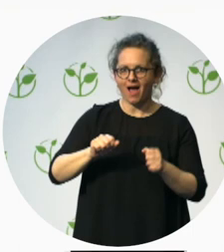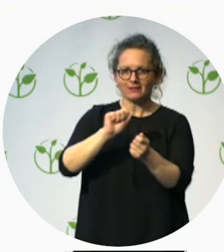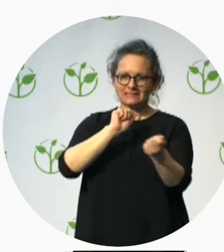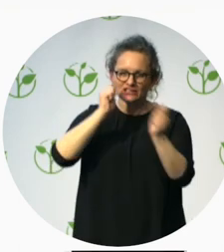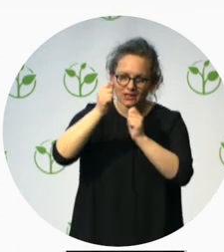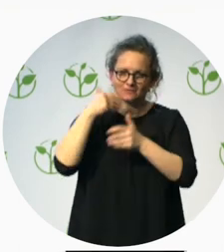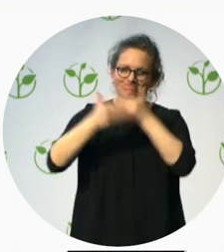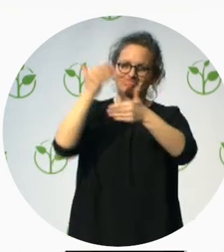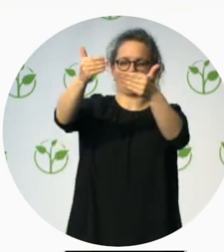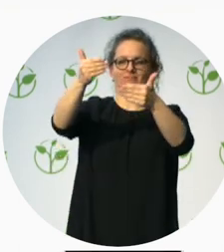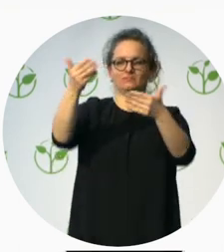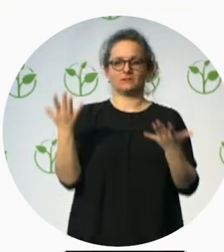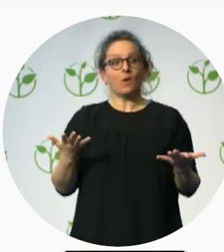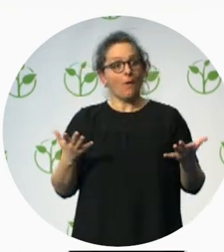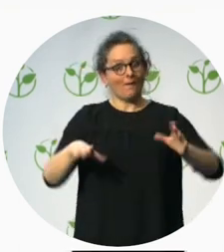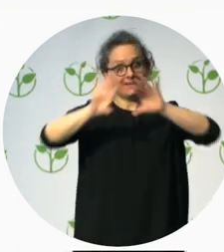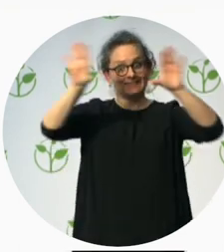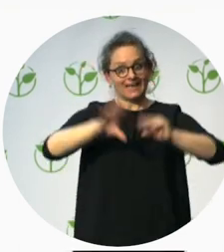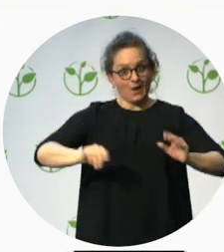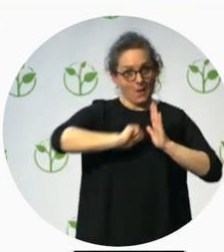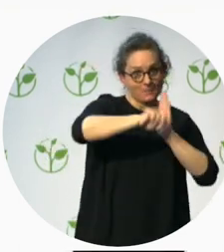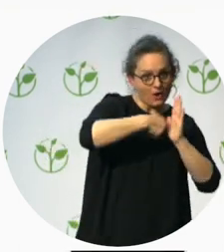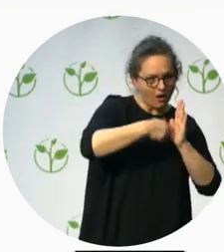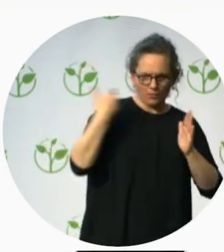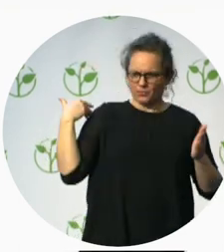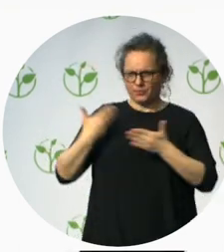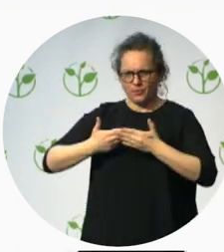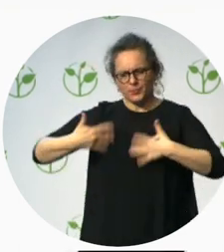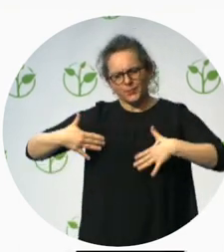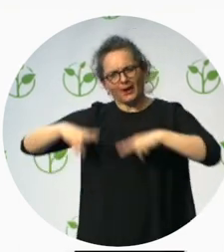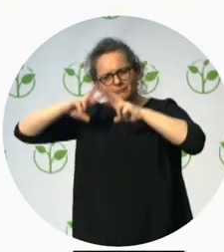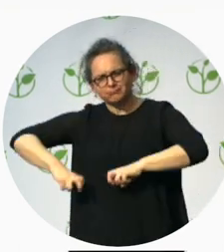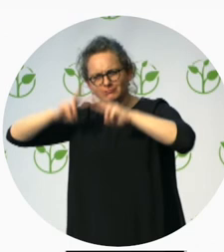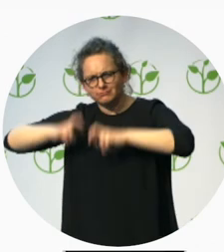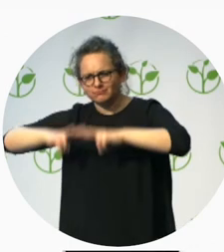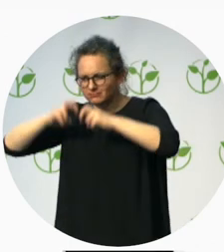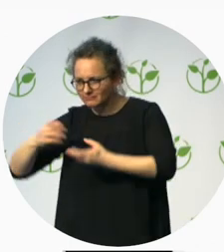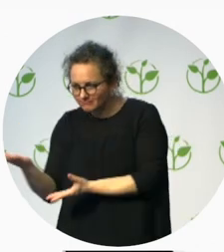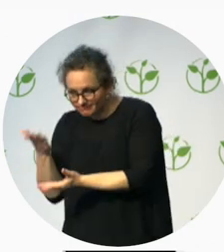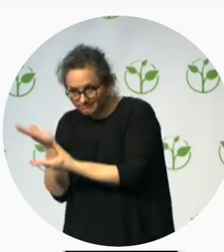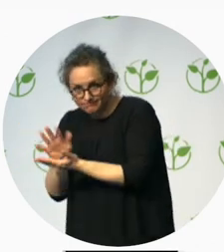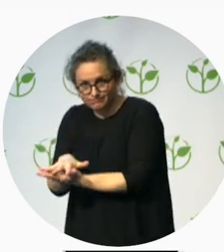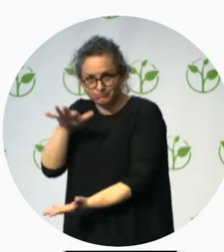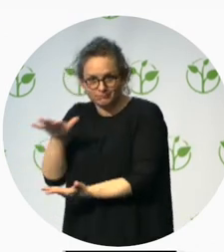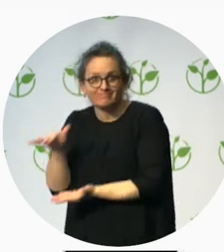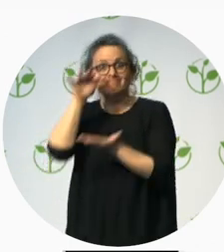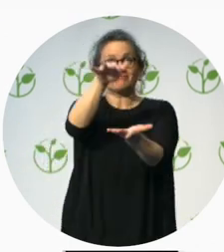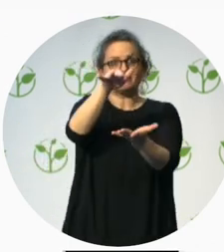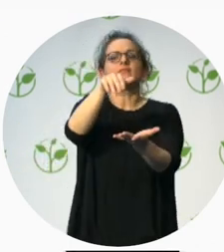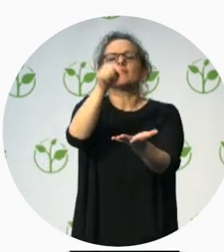to develop a kind of innovation laboratory for a successful implementation of the